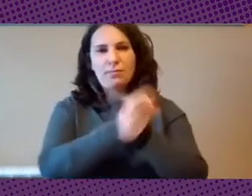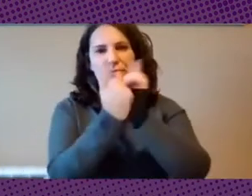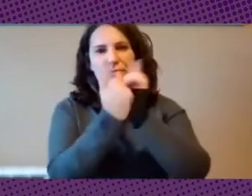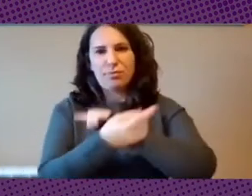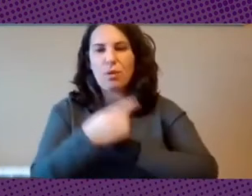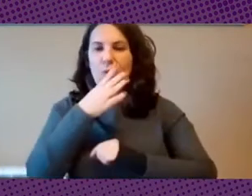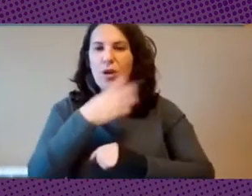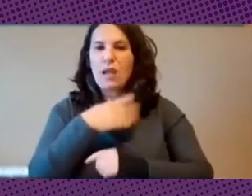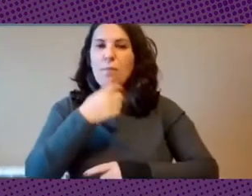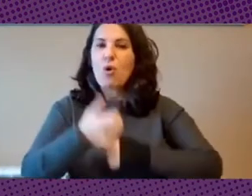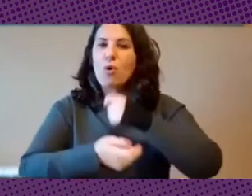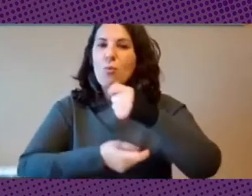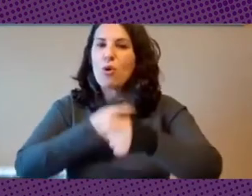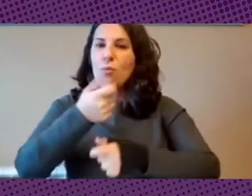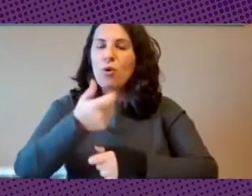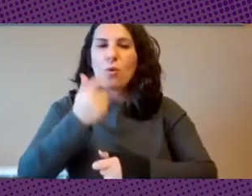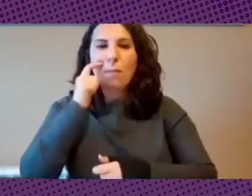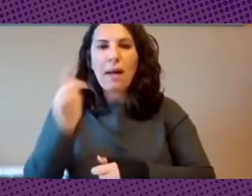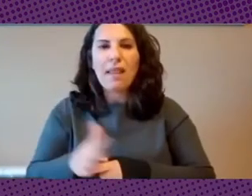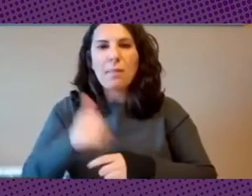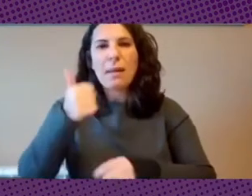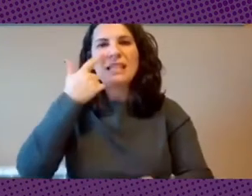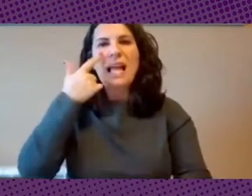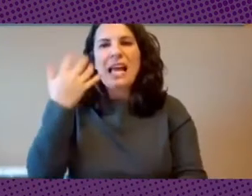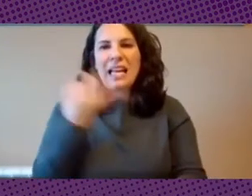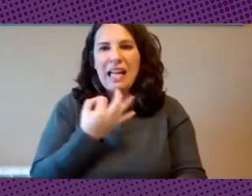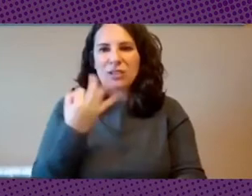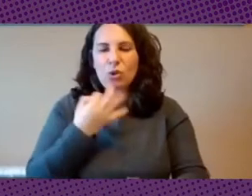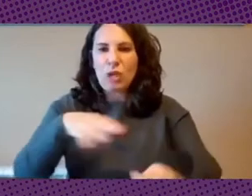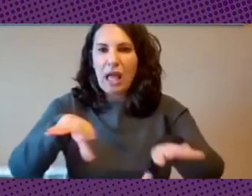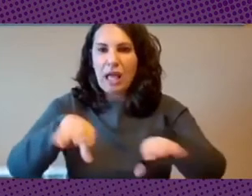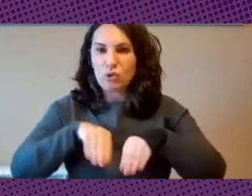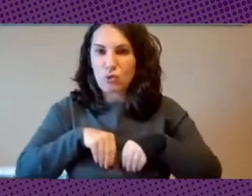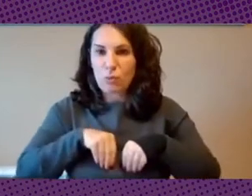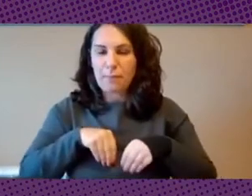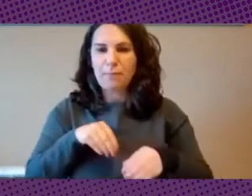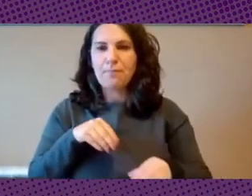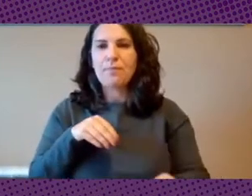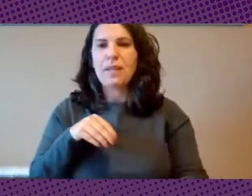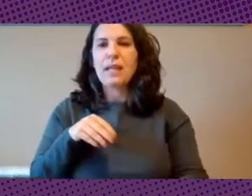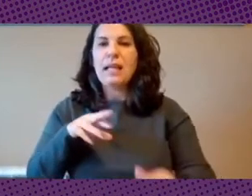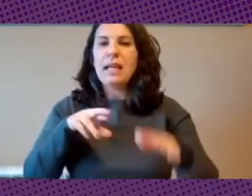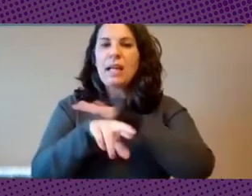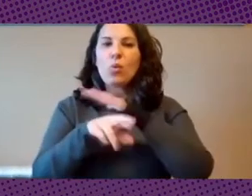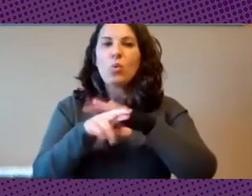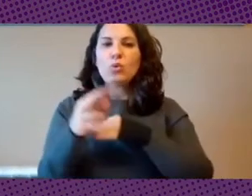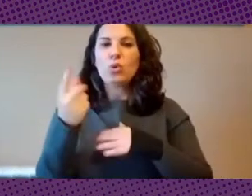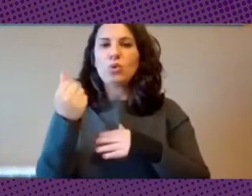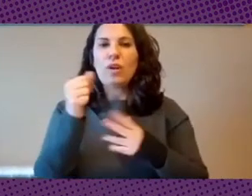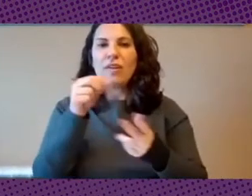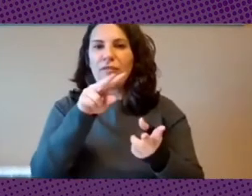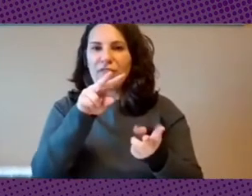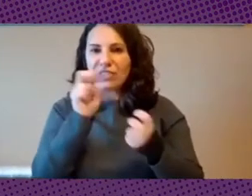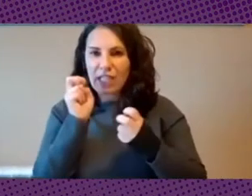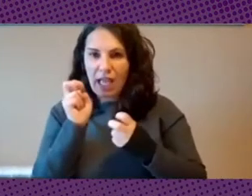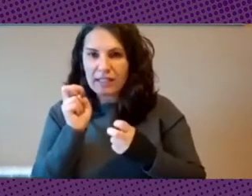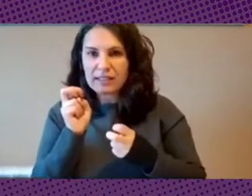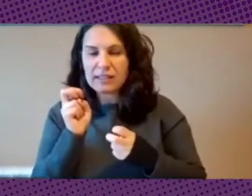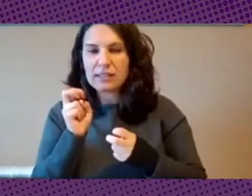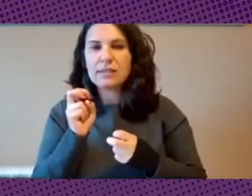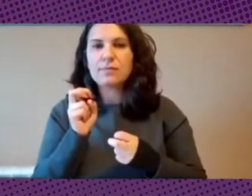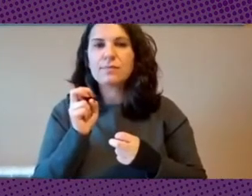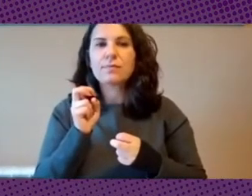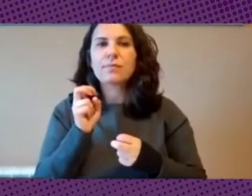through both the fiscal arm in the sense that we now have fiscal resources directed towards guaranteeing the profits